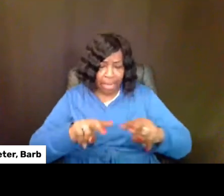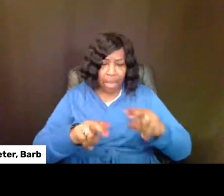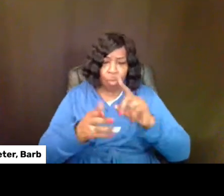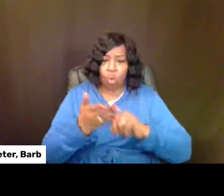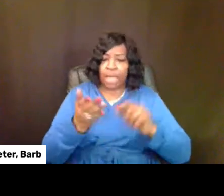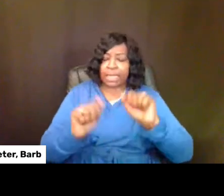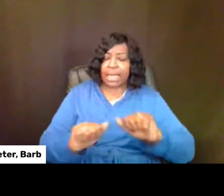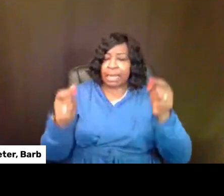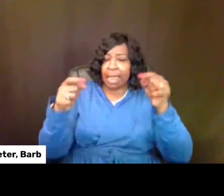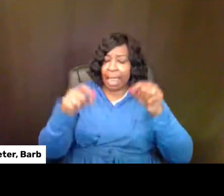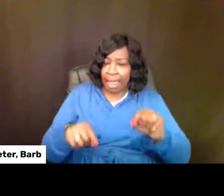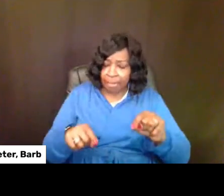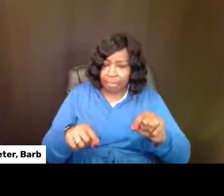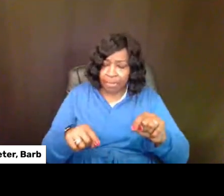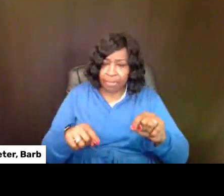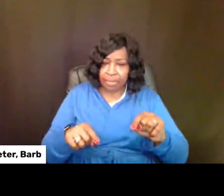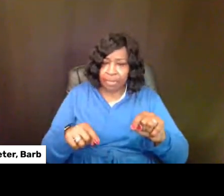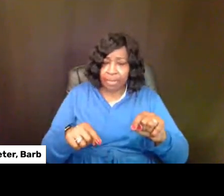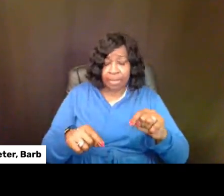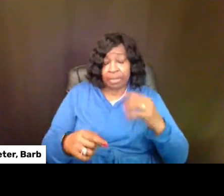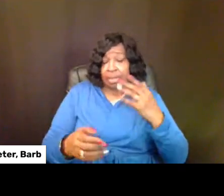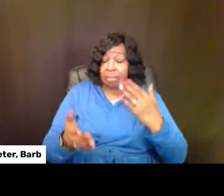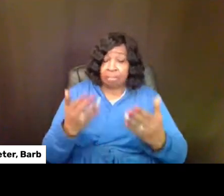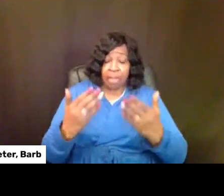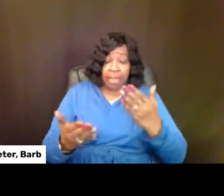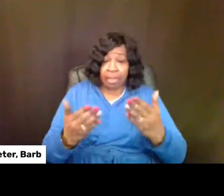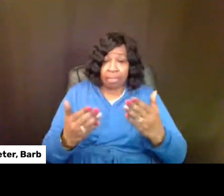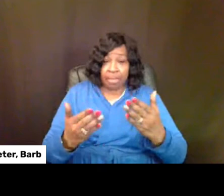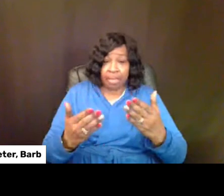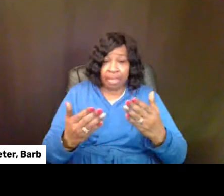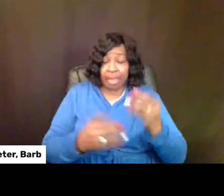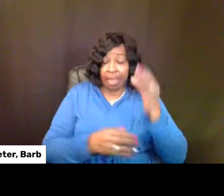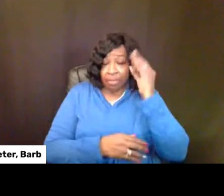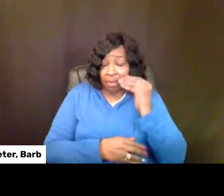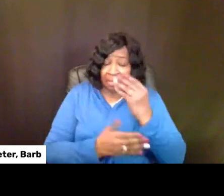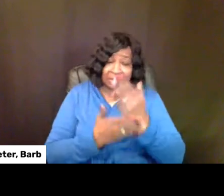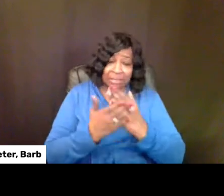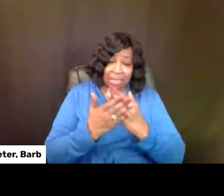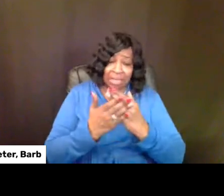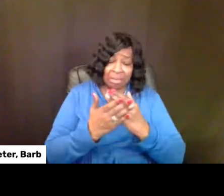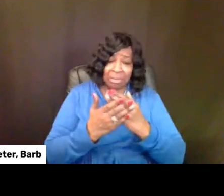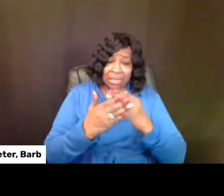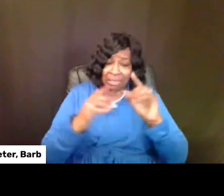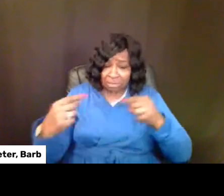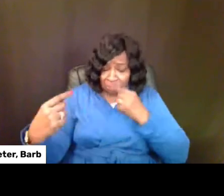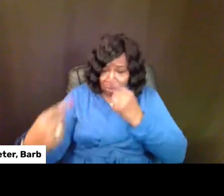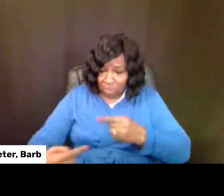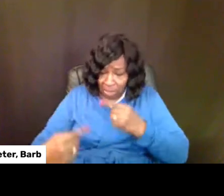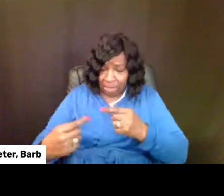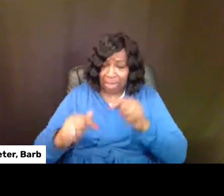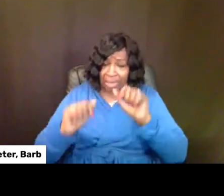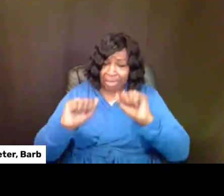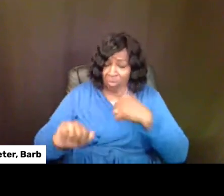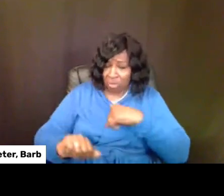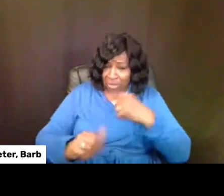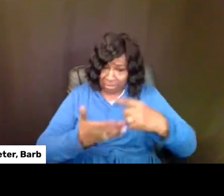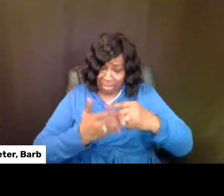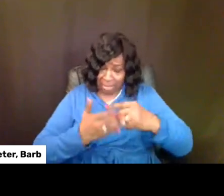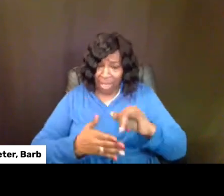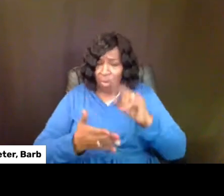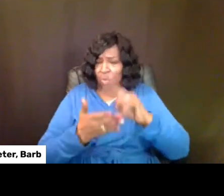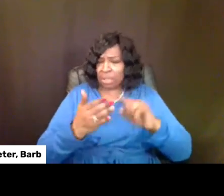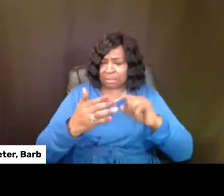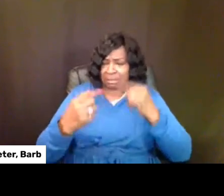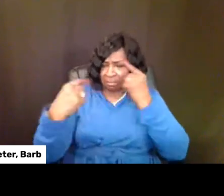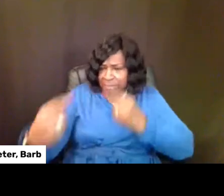can happen or, maybe have encountered some challenges. So can we talk about those? What have been the